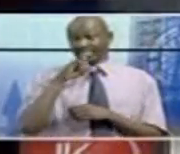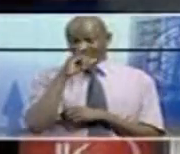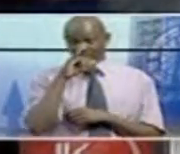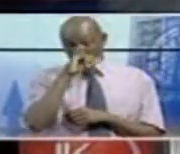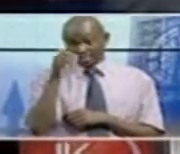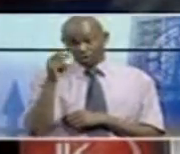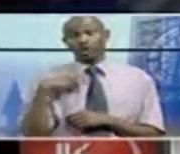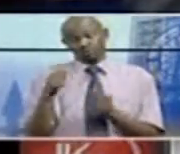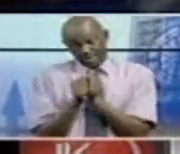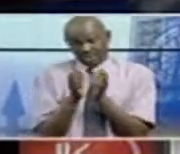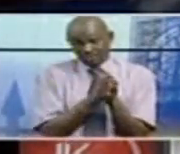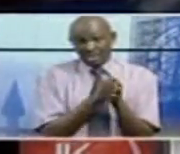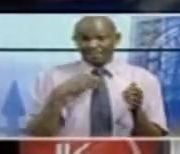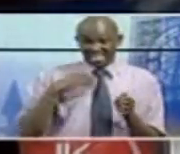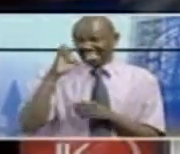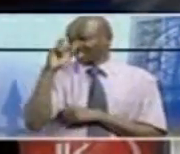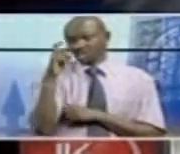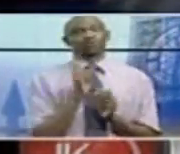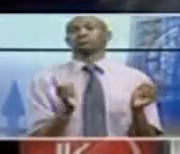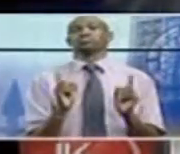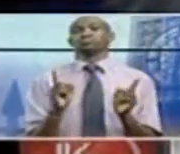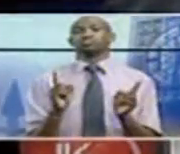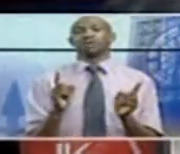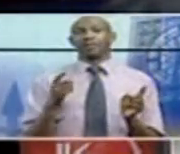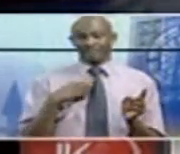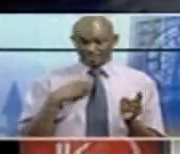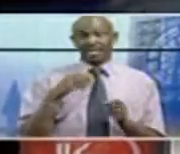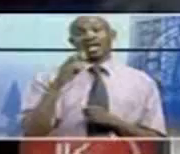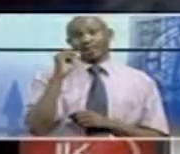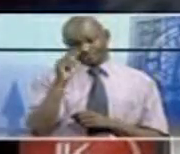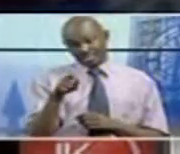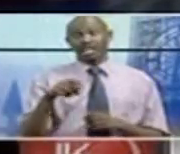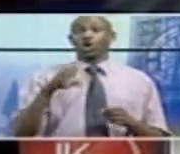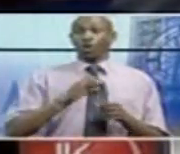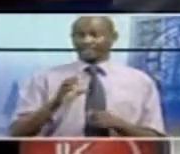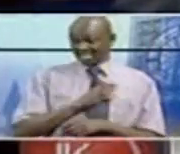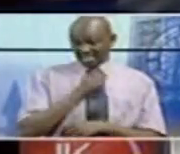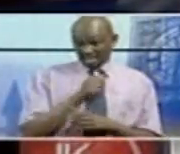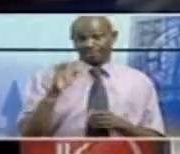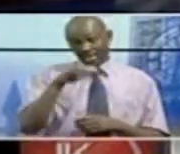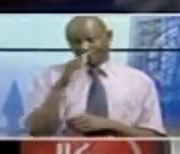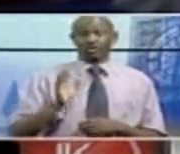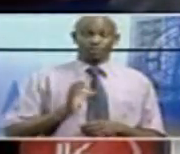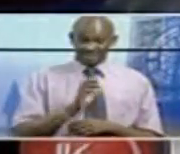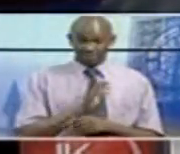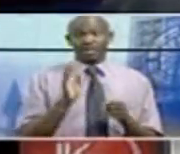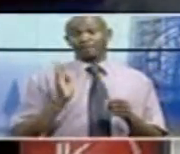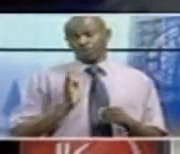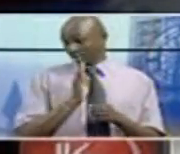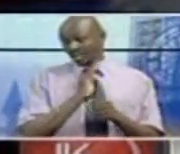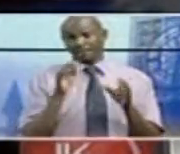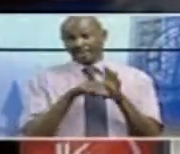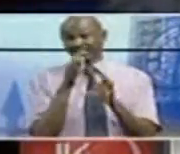That should be understood. I'm not in the executive. I serve in parliamentary committees where we serve with code members. Some of